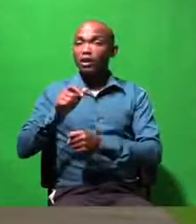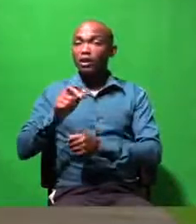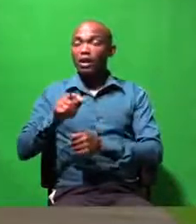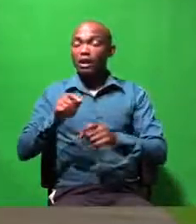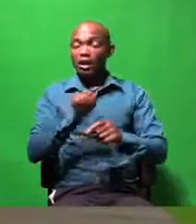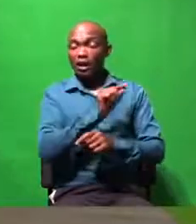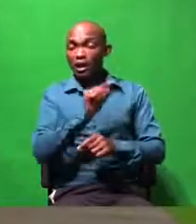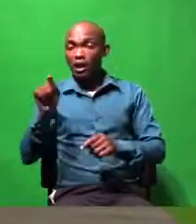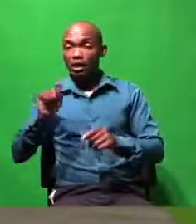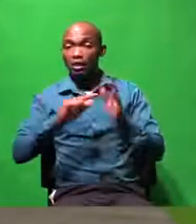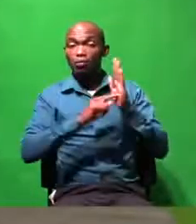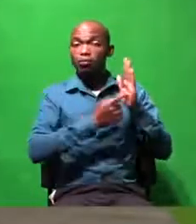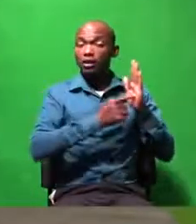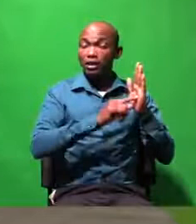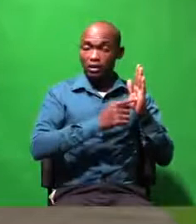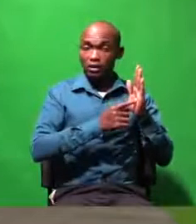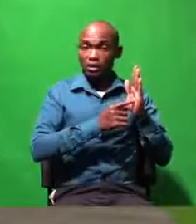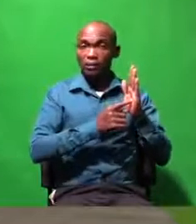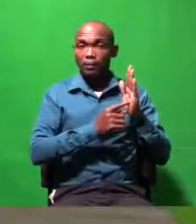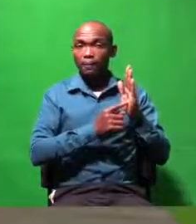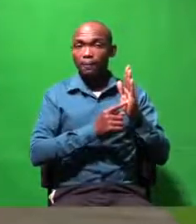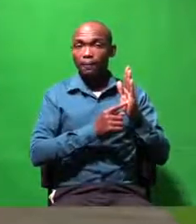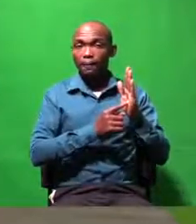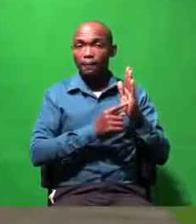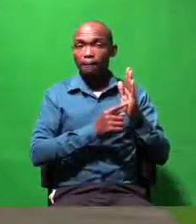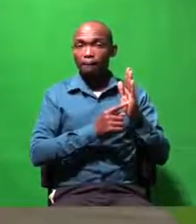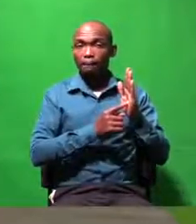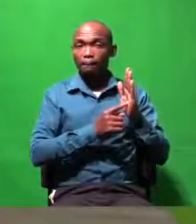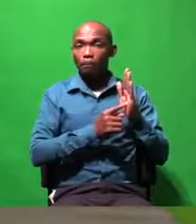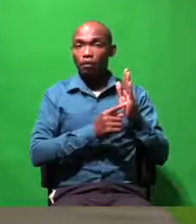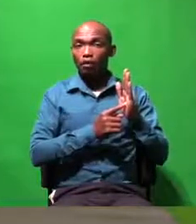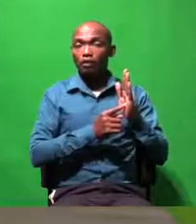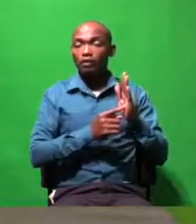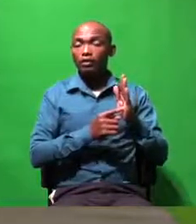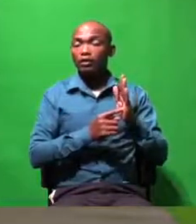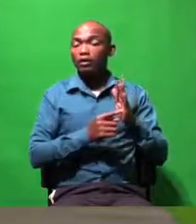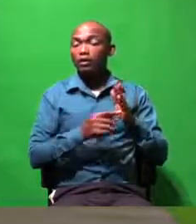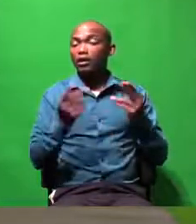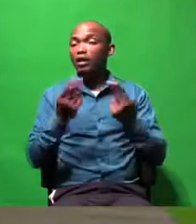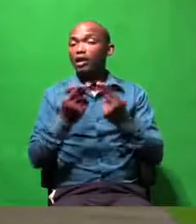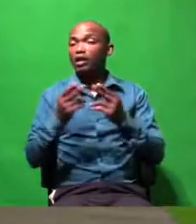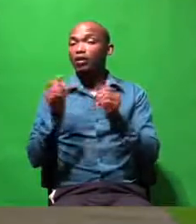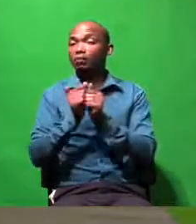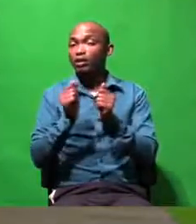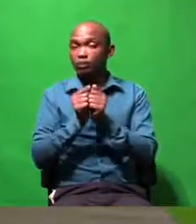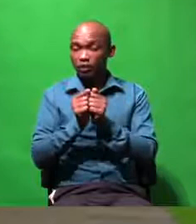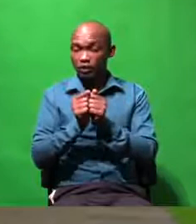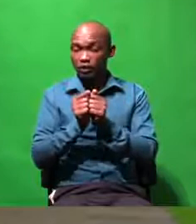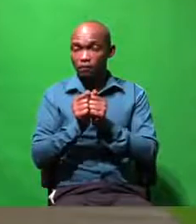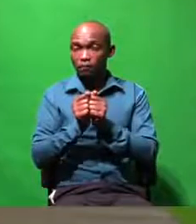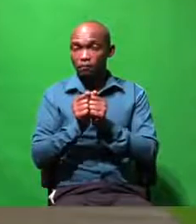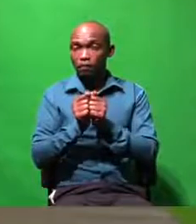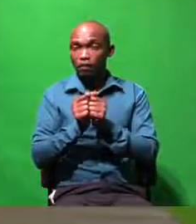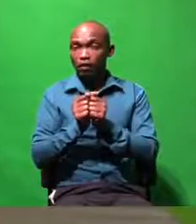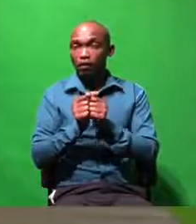and we can say the length of any object. So we needed the location of any object, we can